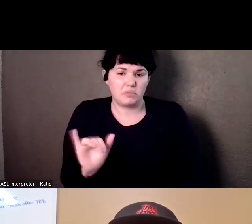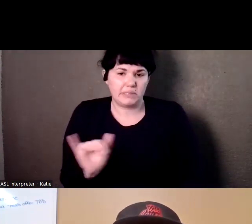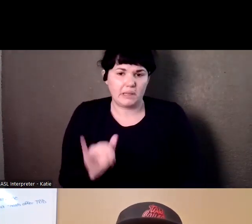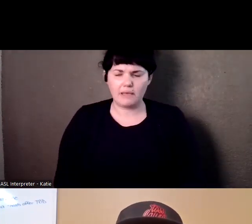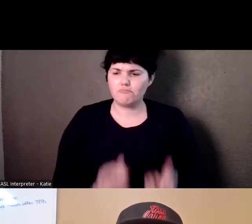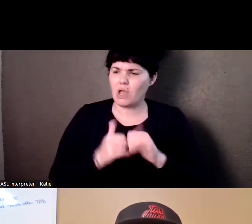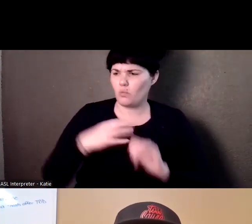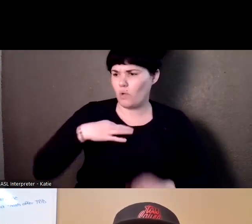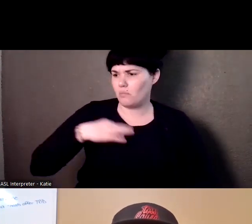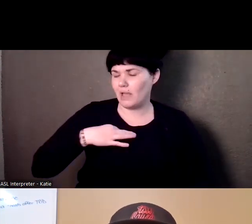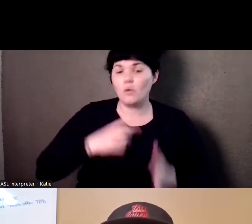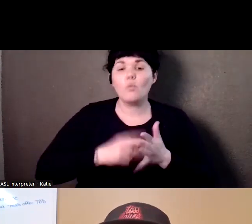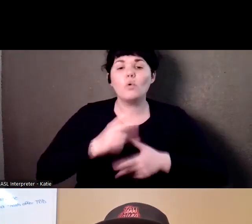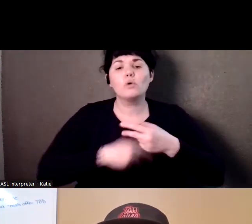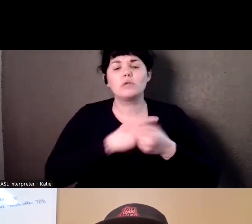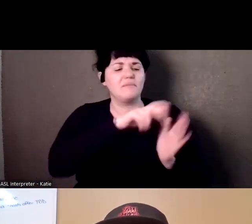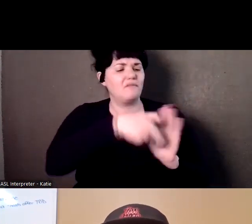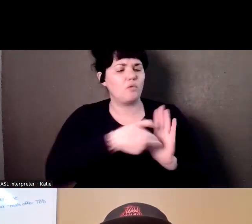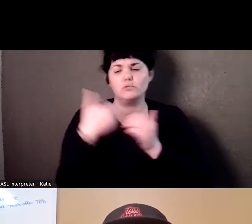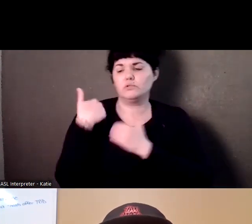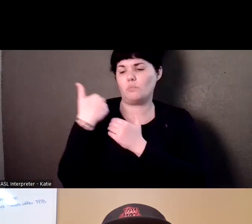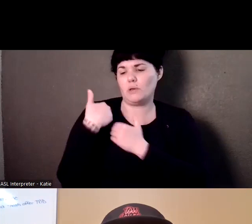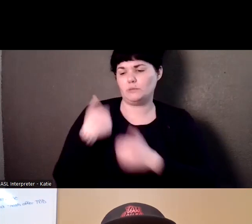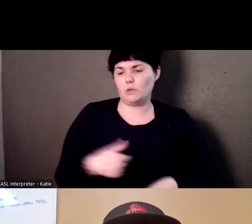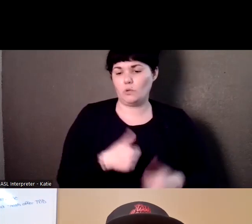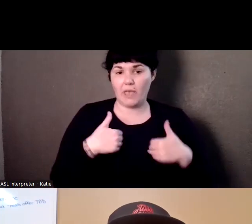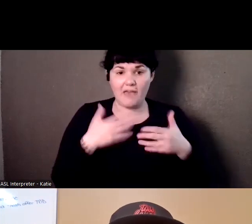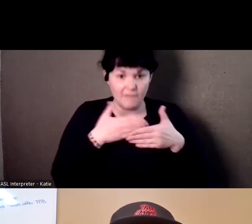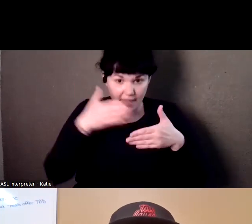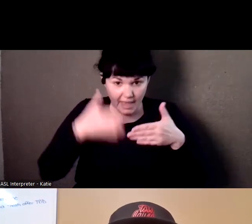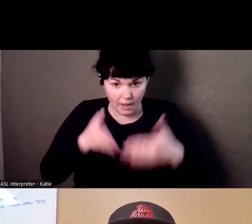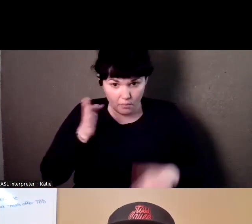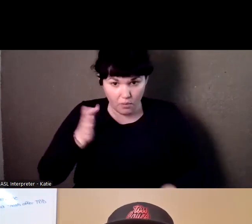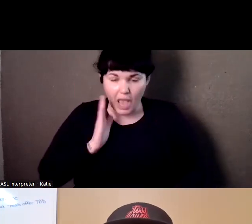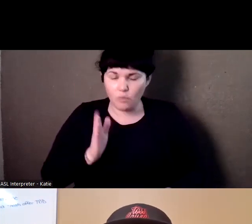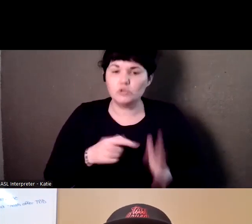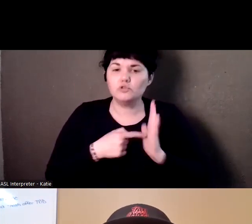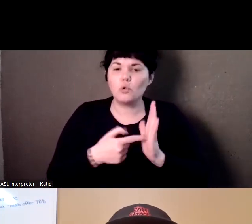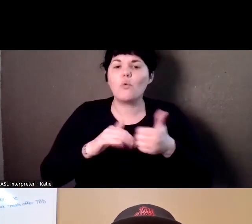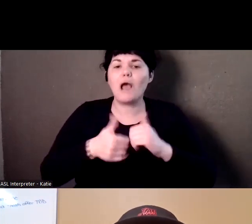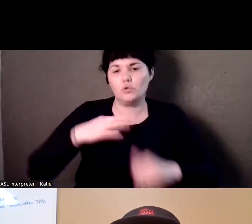and responsibilities we have, and then at the end show you how to apply for a position.